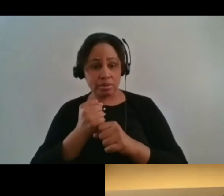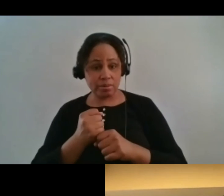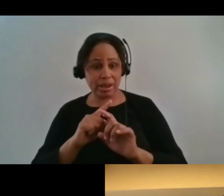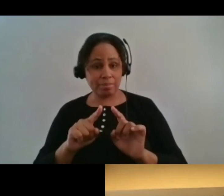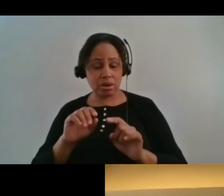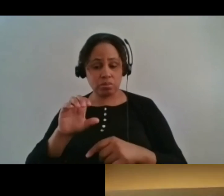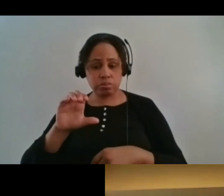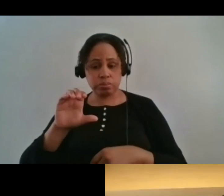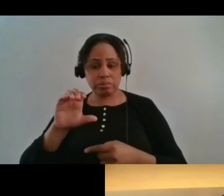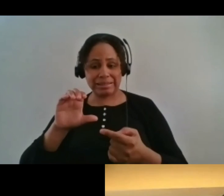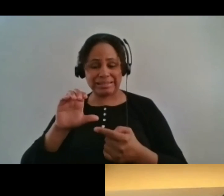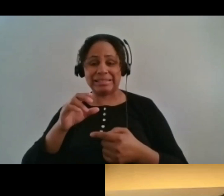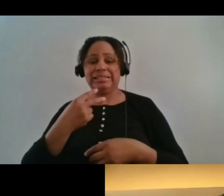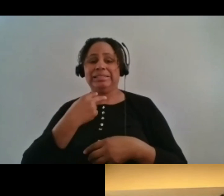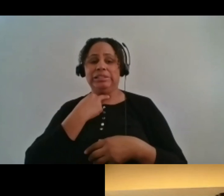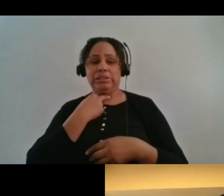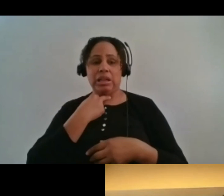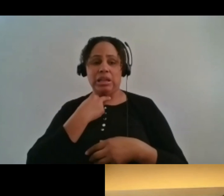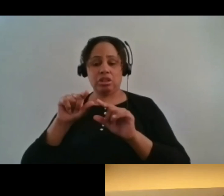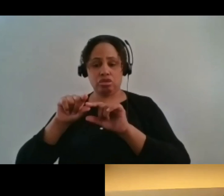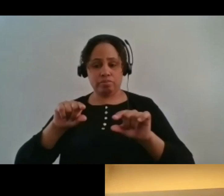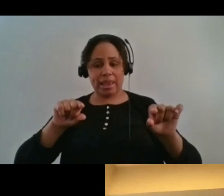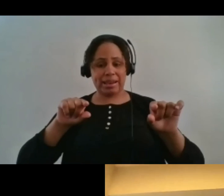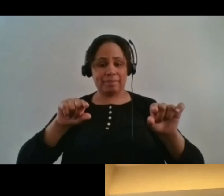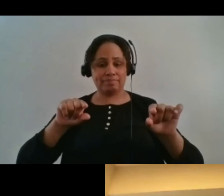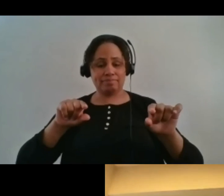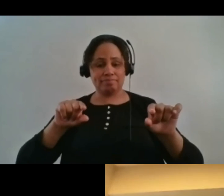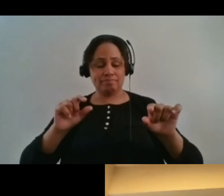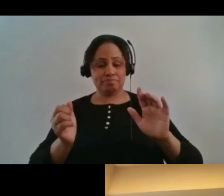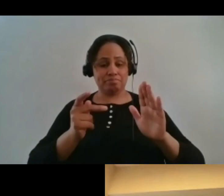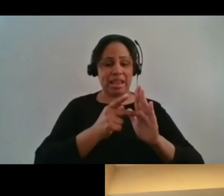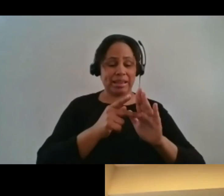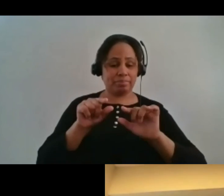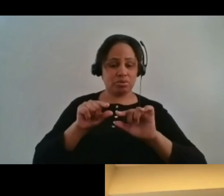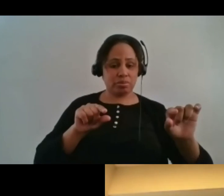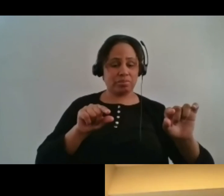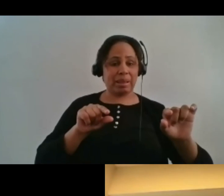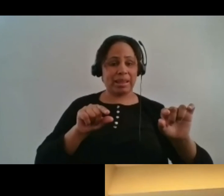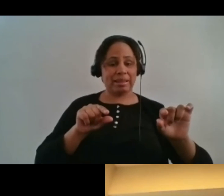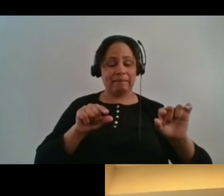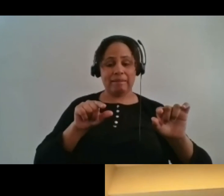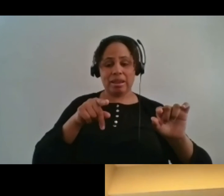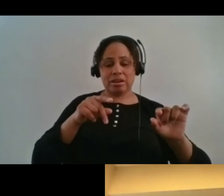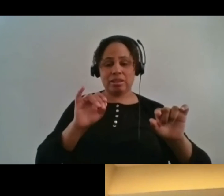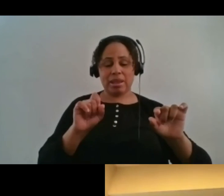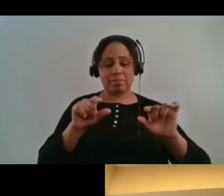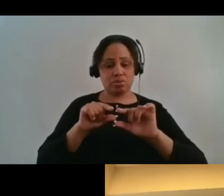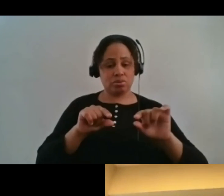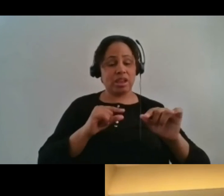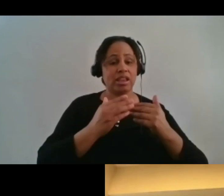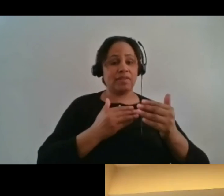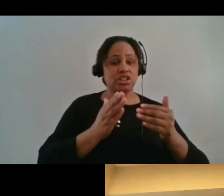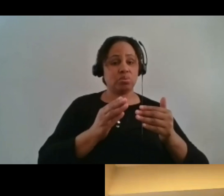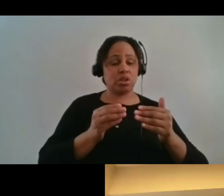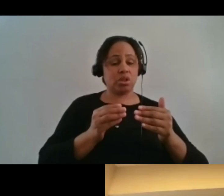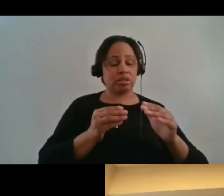up into the pipes that drain the kidney, eventually backs up into the kidney, and can incur kidney damage